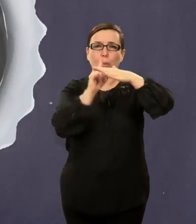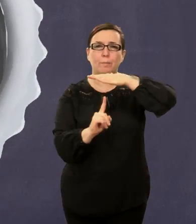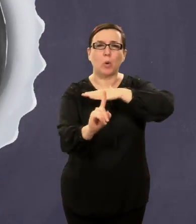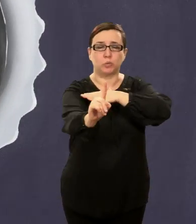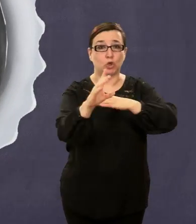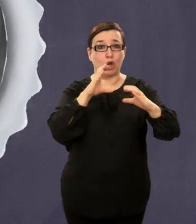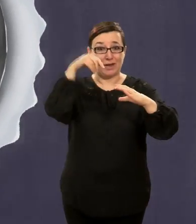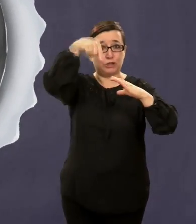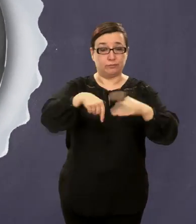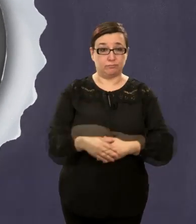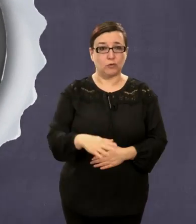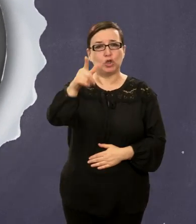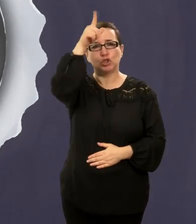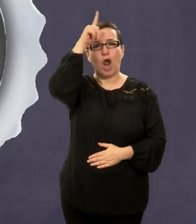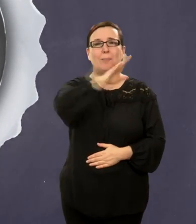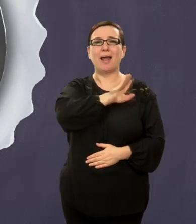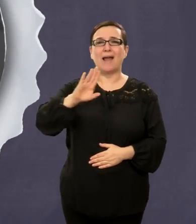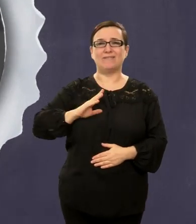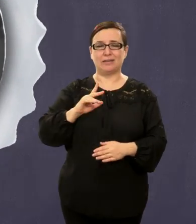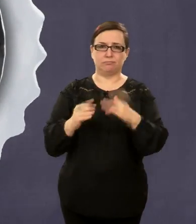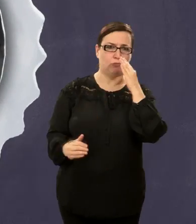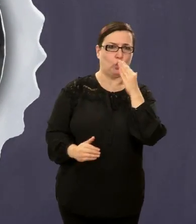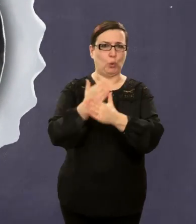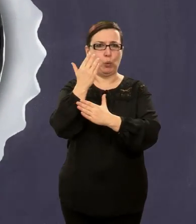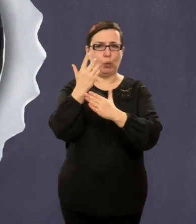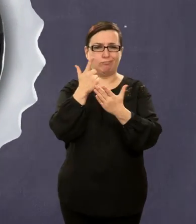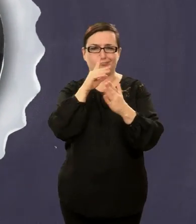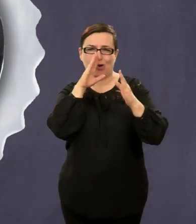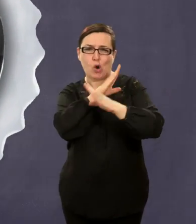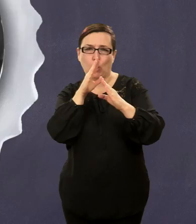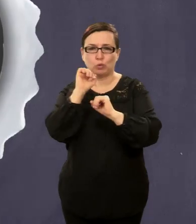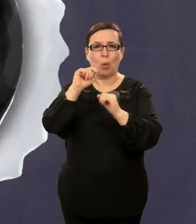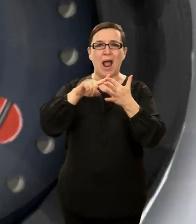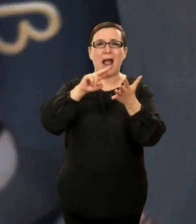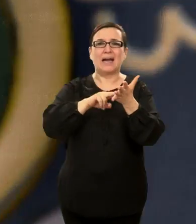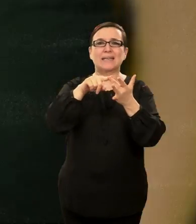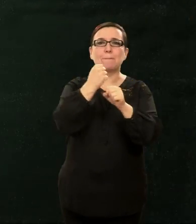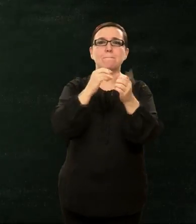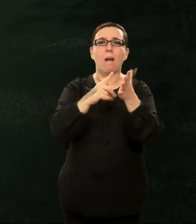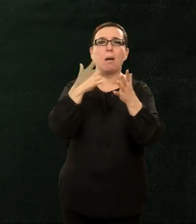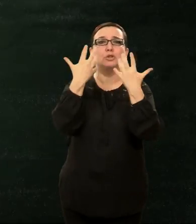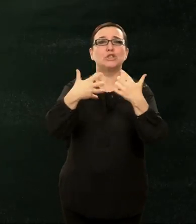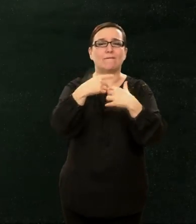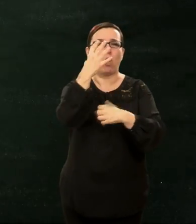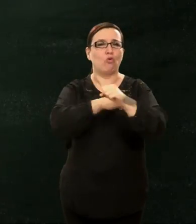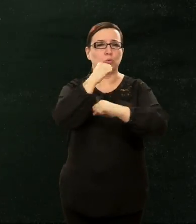German Navy have introduced a new layer of encryption to their Enigma machine, a fourth rotor.